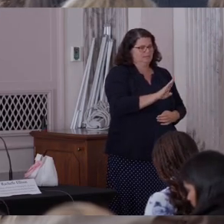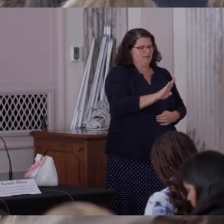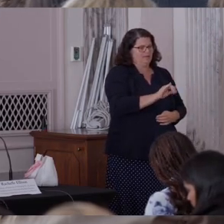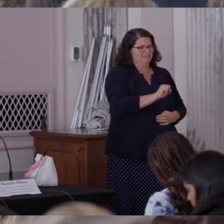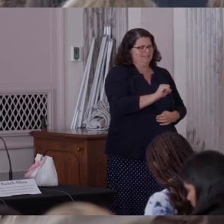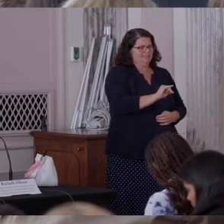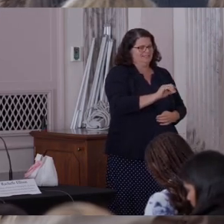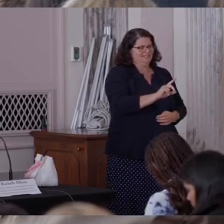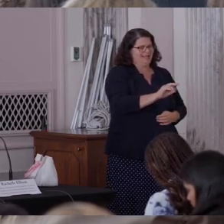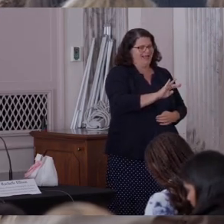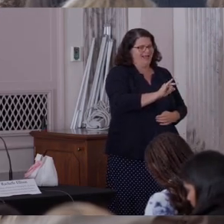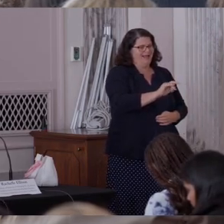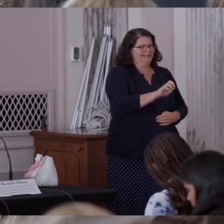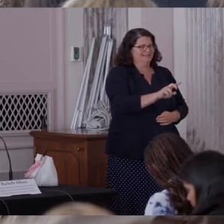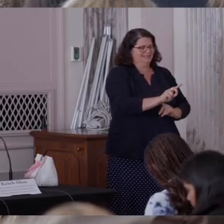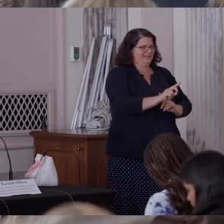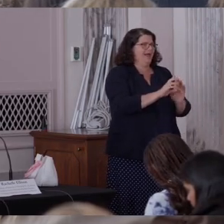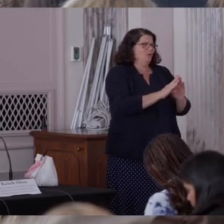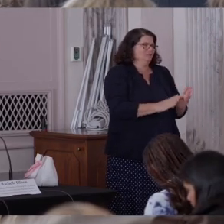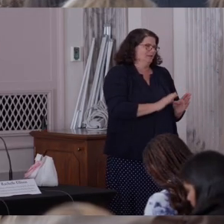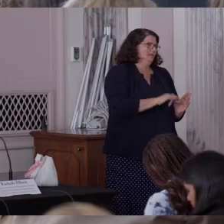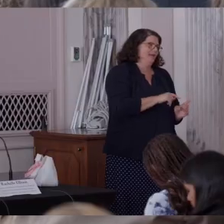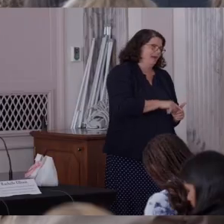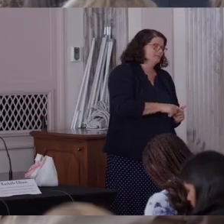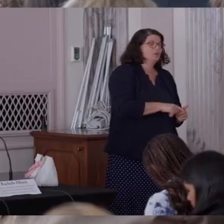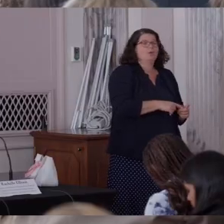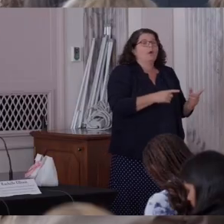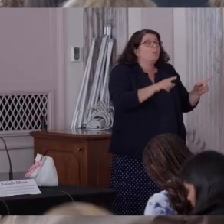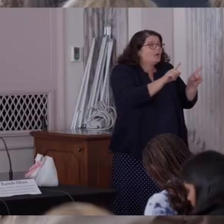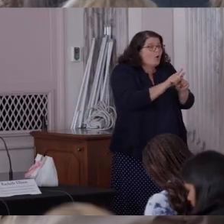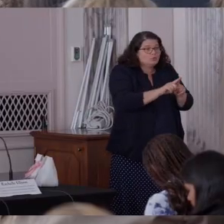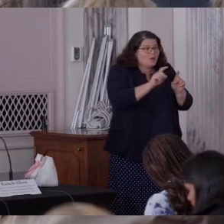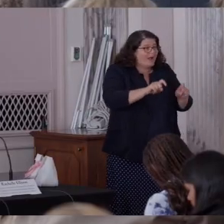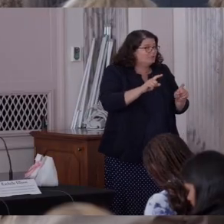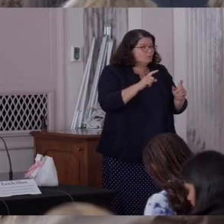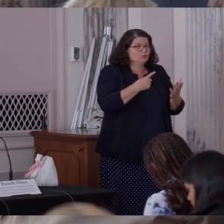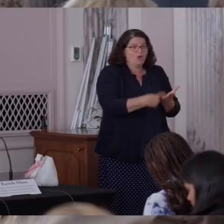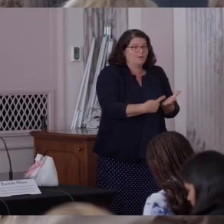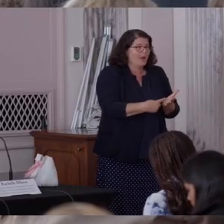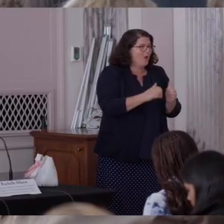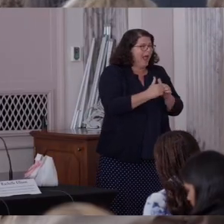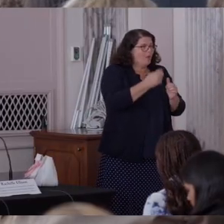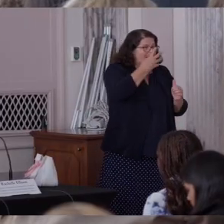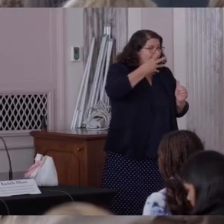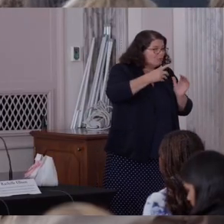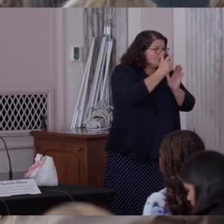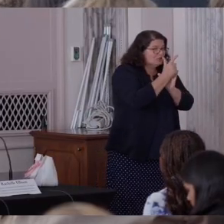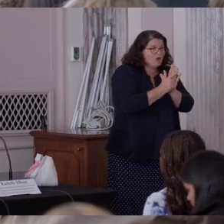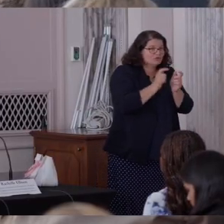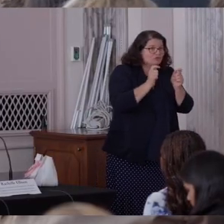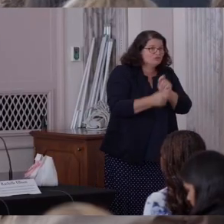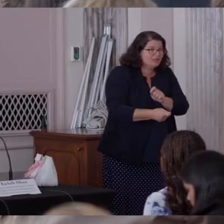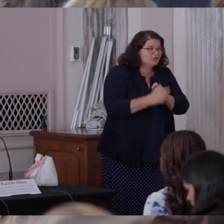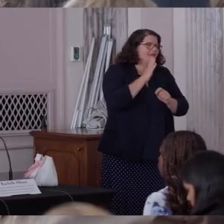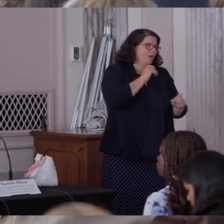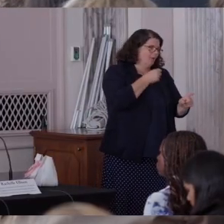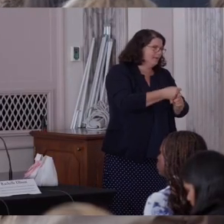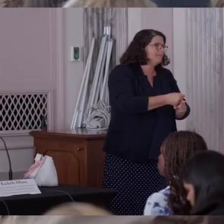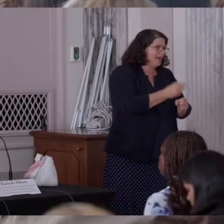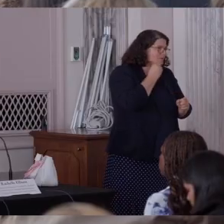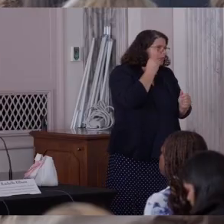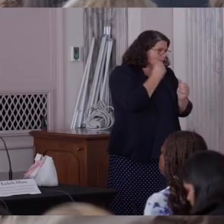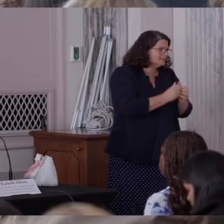term limits. All of those things will have a detrimental impact on the number of people experiencing homelessness in this